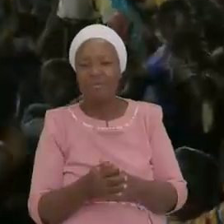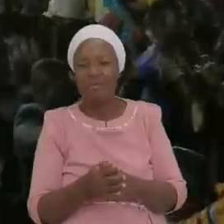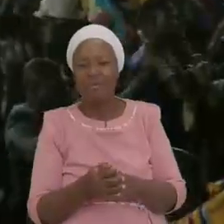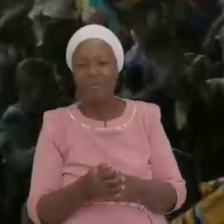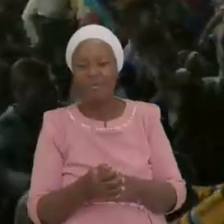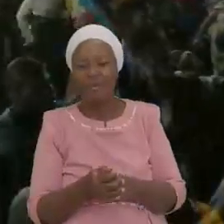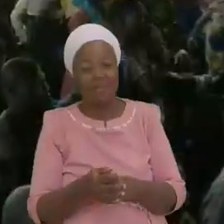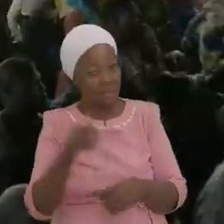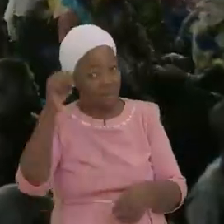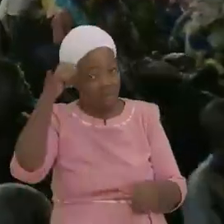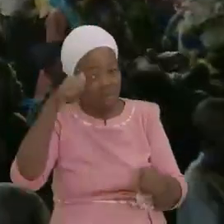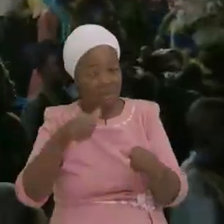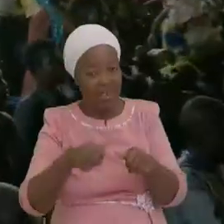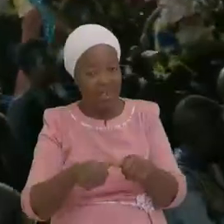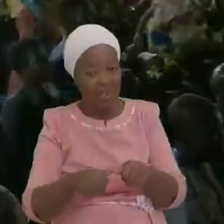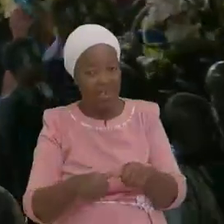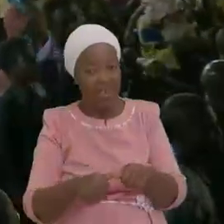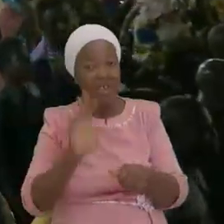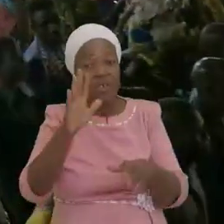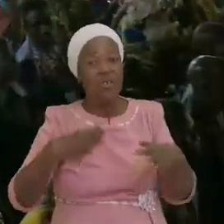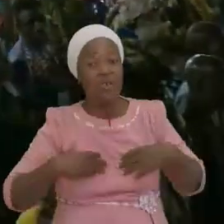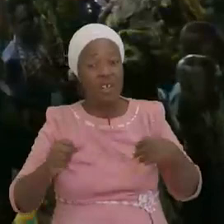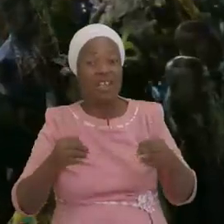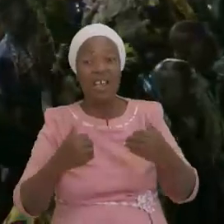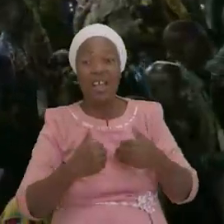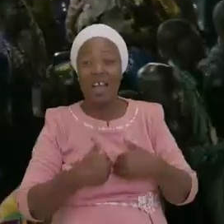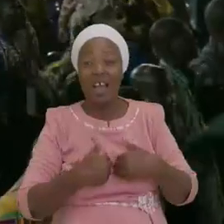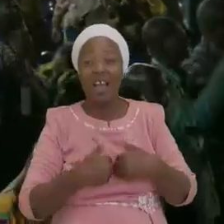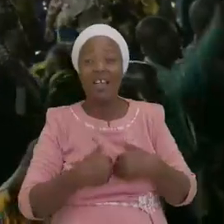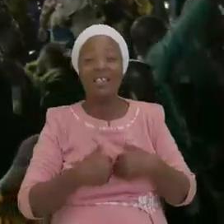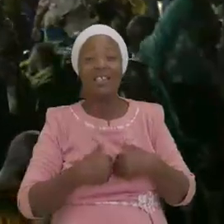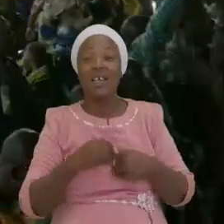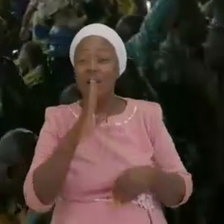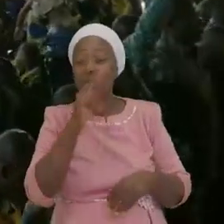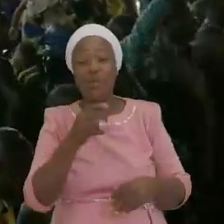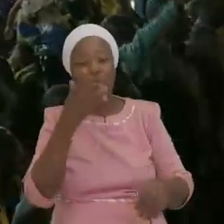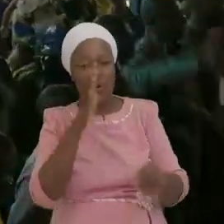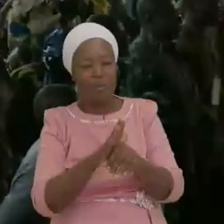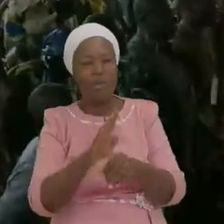Remember, your healing has been promised by the Lord,